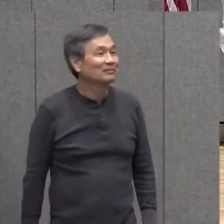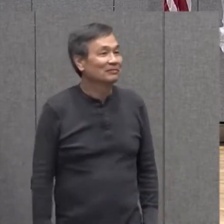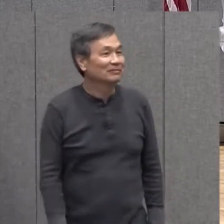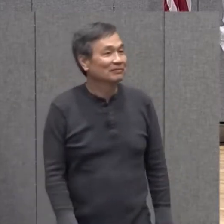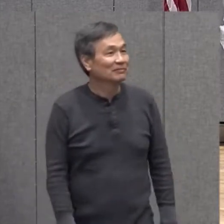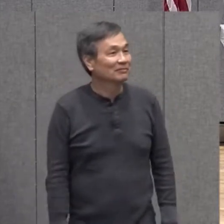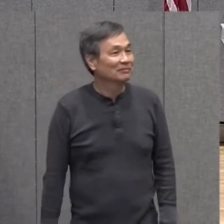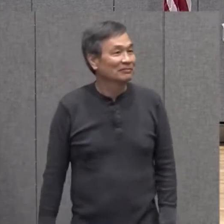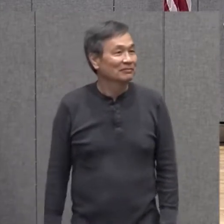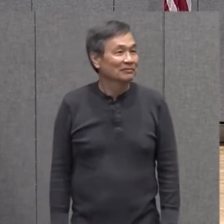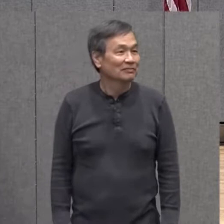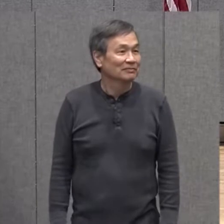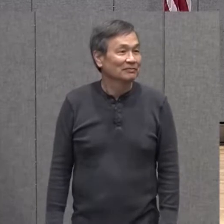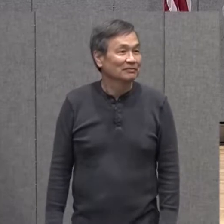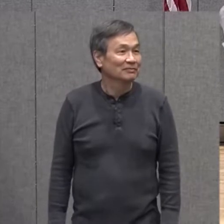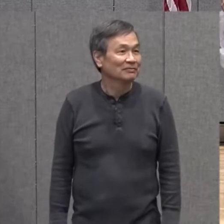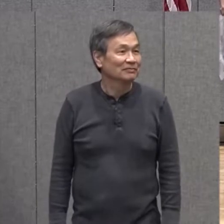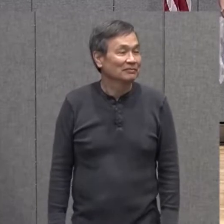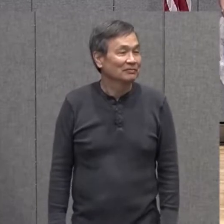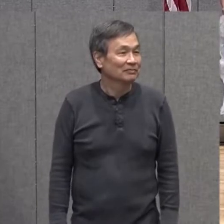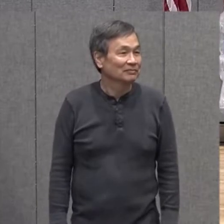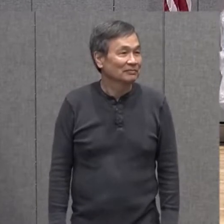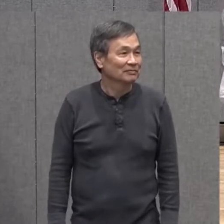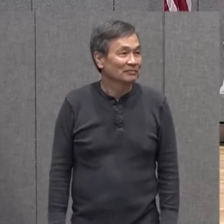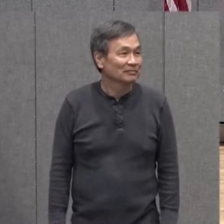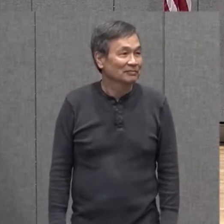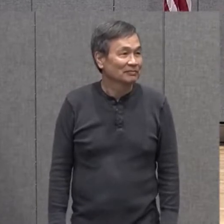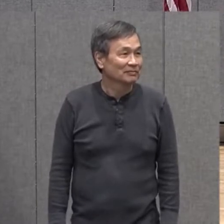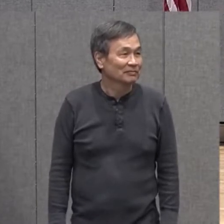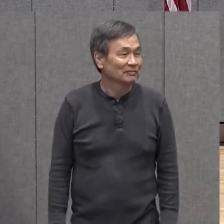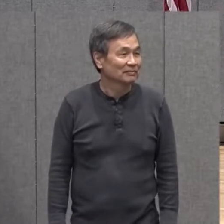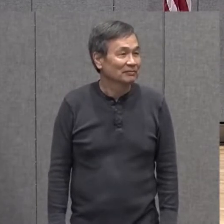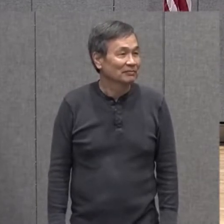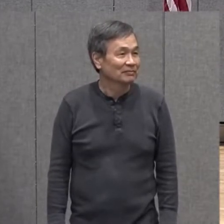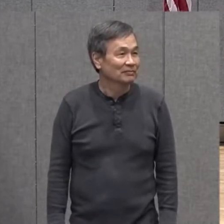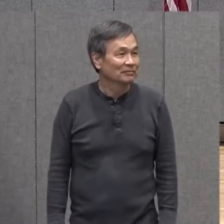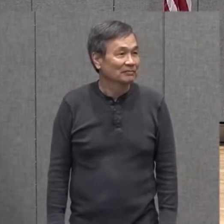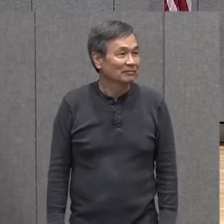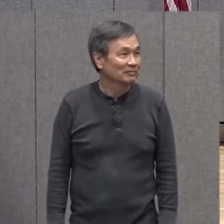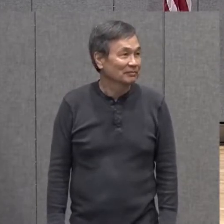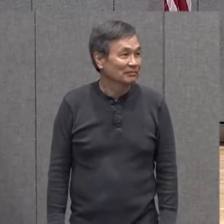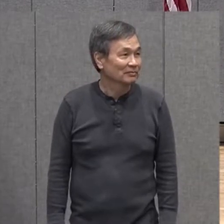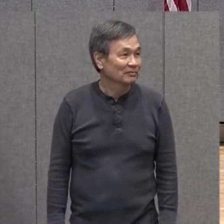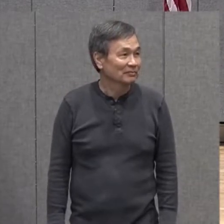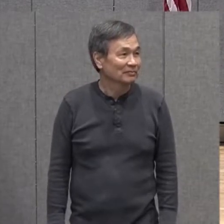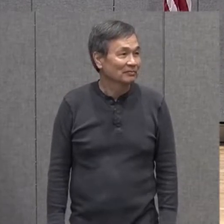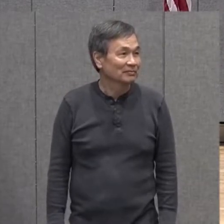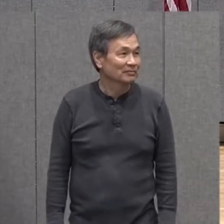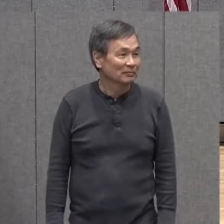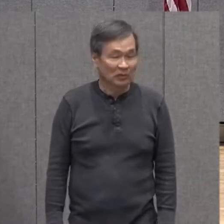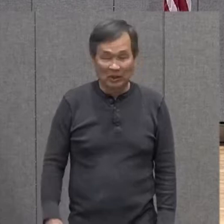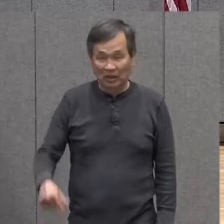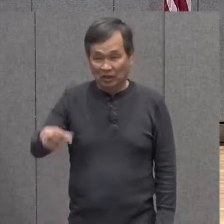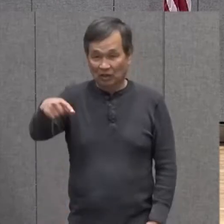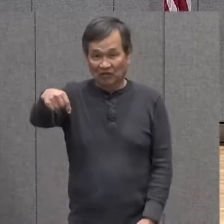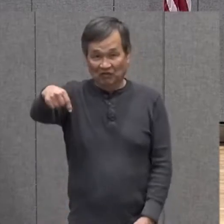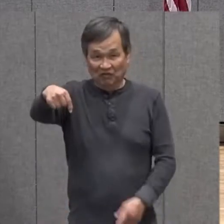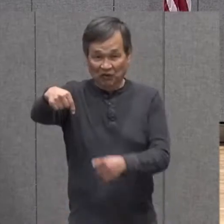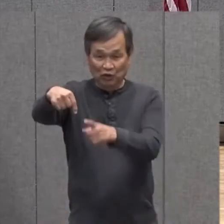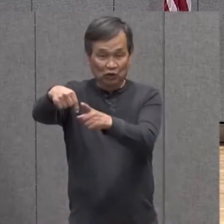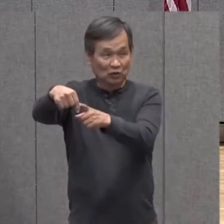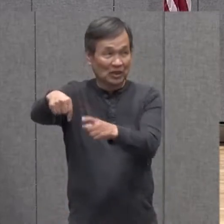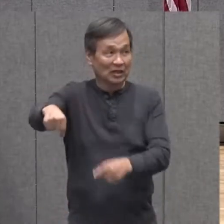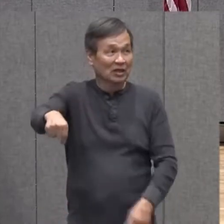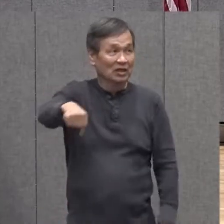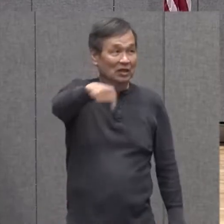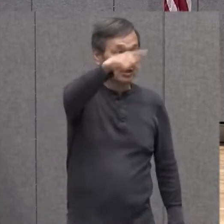lo agarramos como si fuera un pañal sucio. Uy, qué feo. So I'm going to get rid of that first plastic bag. I'm going to